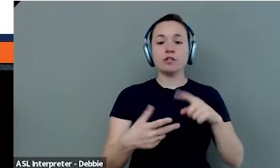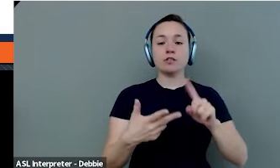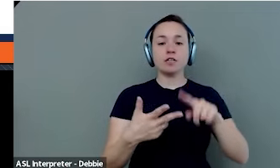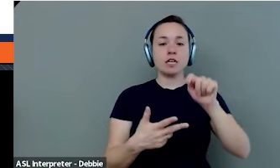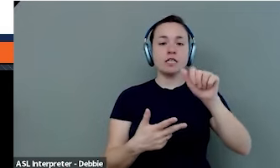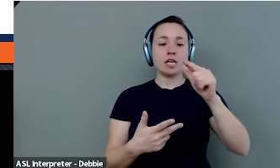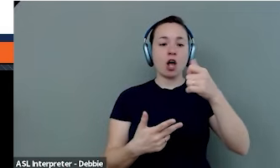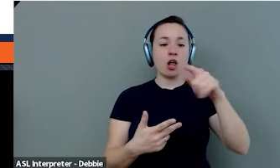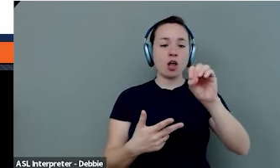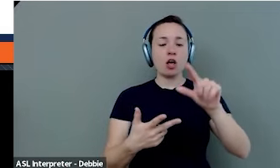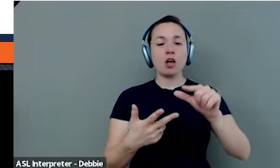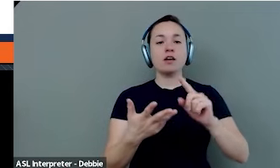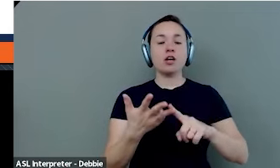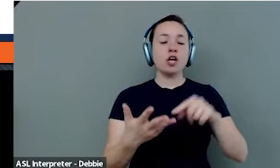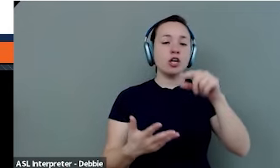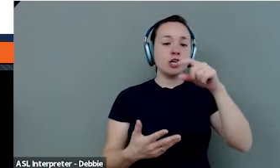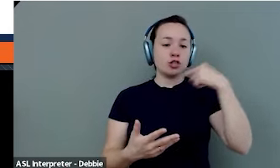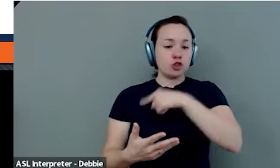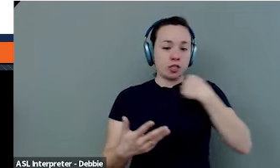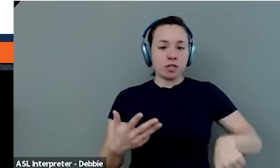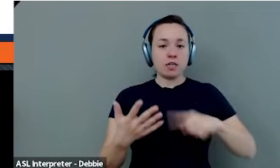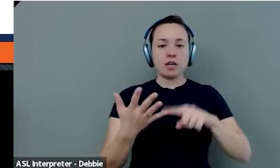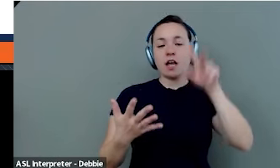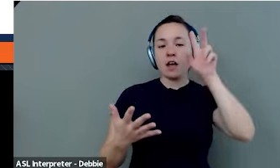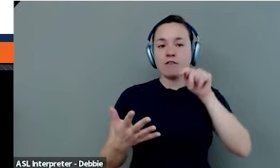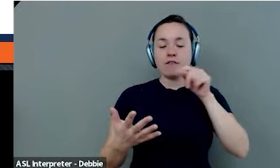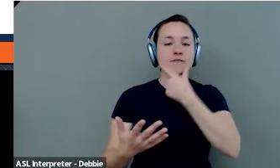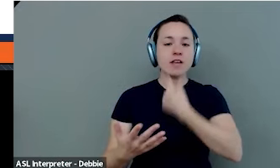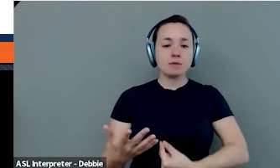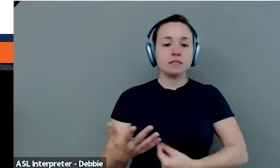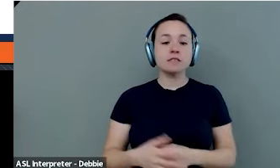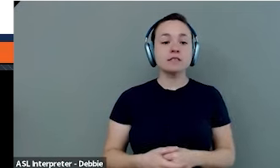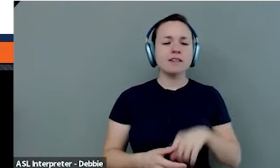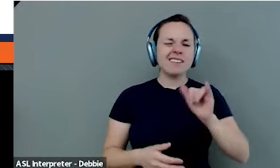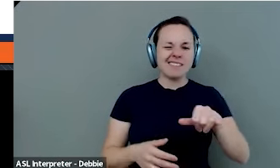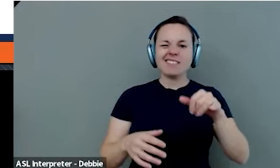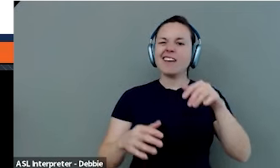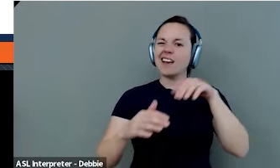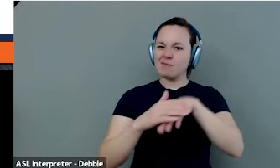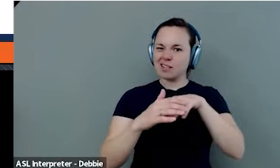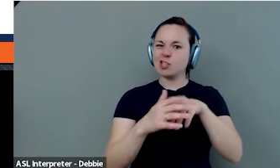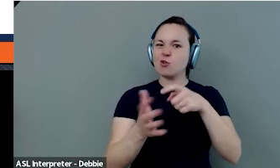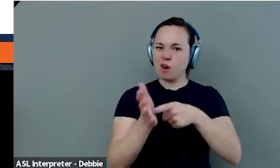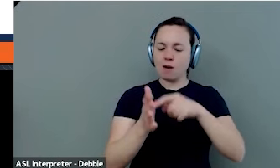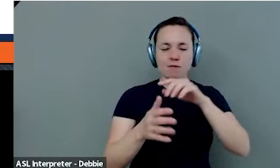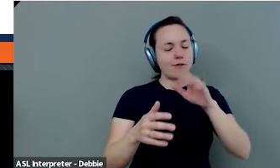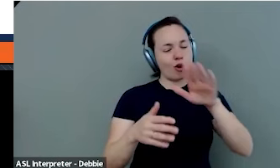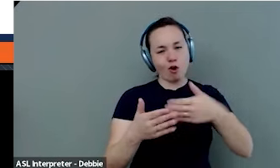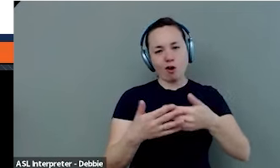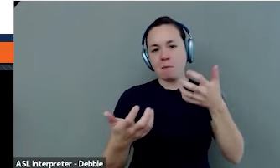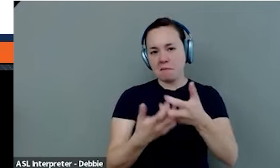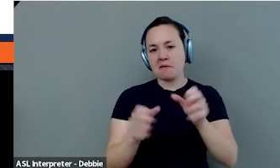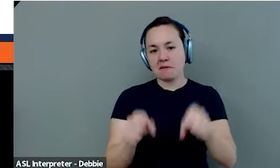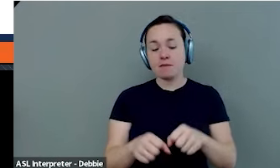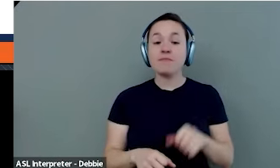And this system meets all accessibility requirements. Next, we have a video demonstration of